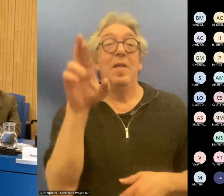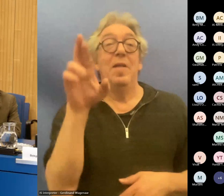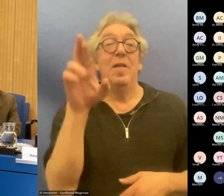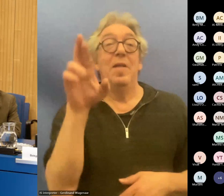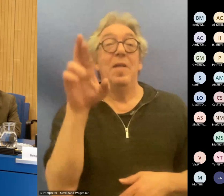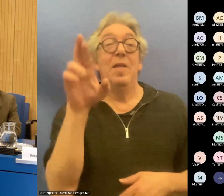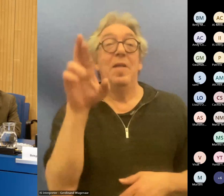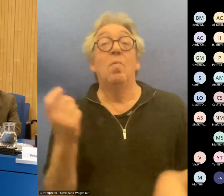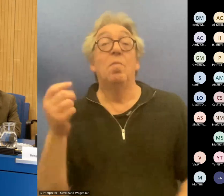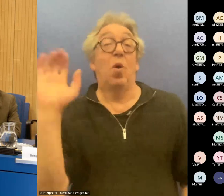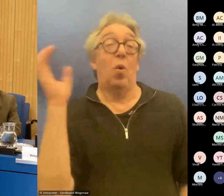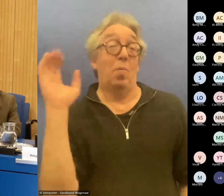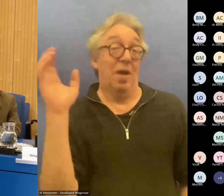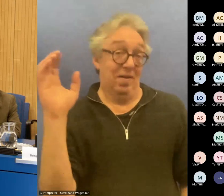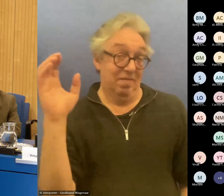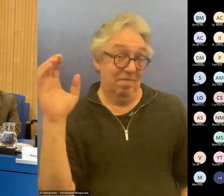Colombia.